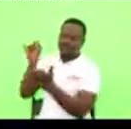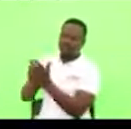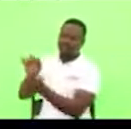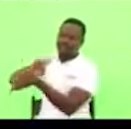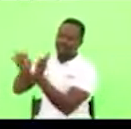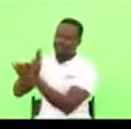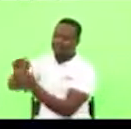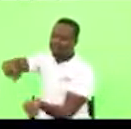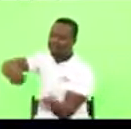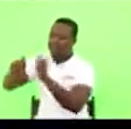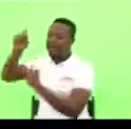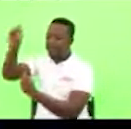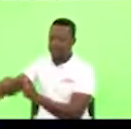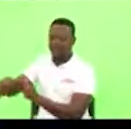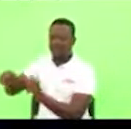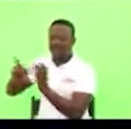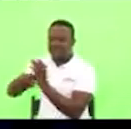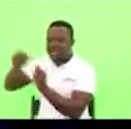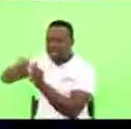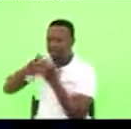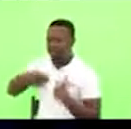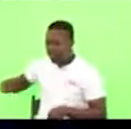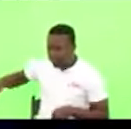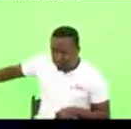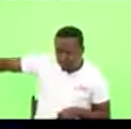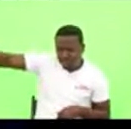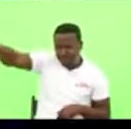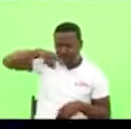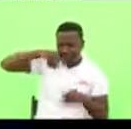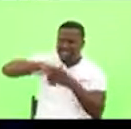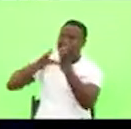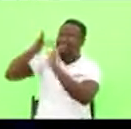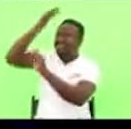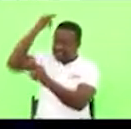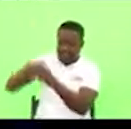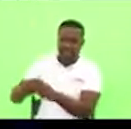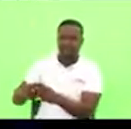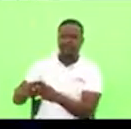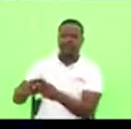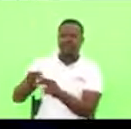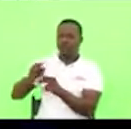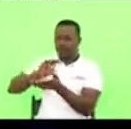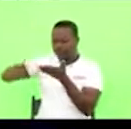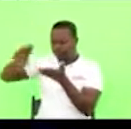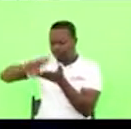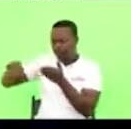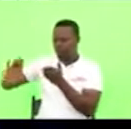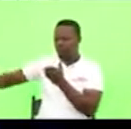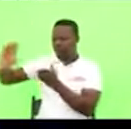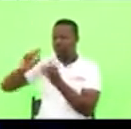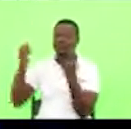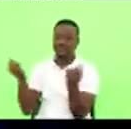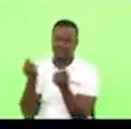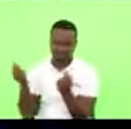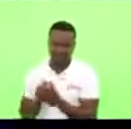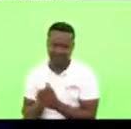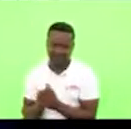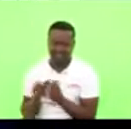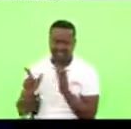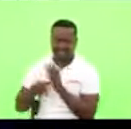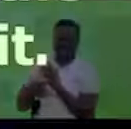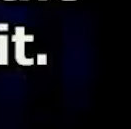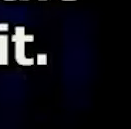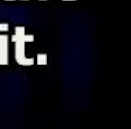and be baptized, every one of you, in the name of Jesus Christ for the forgiveness of your sins.